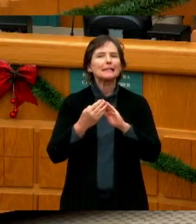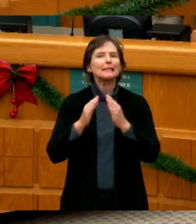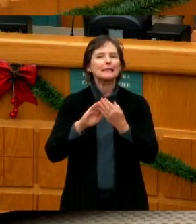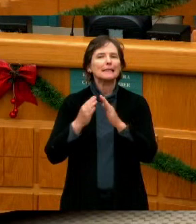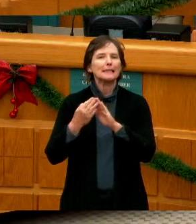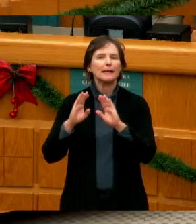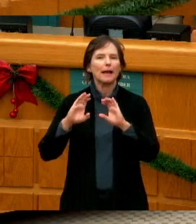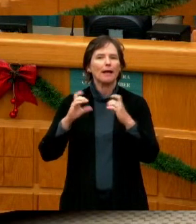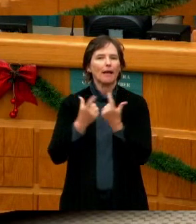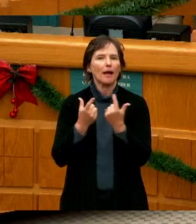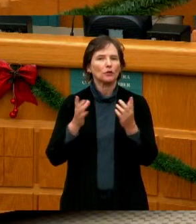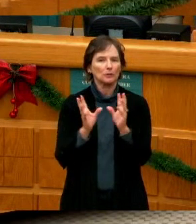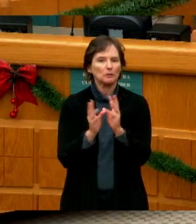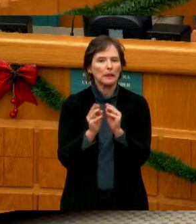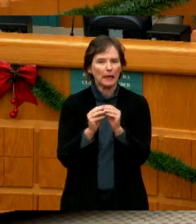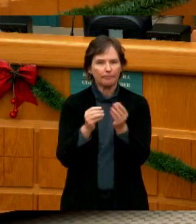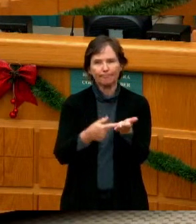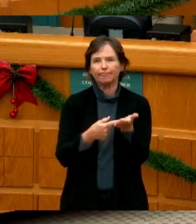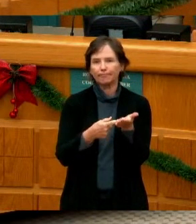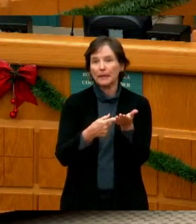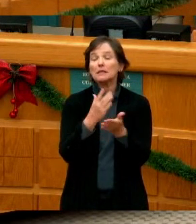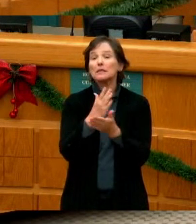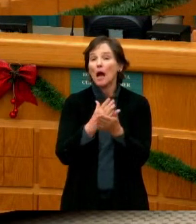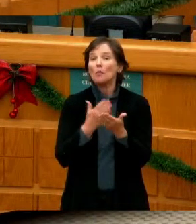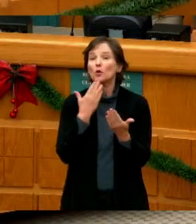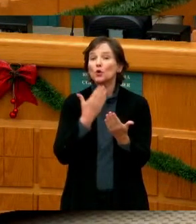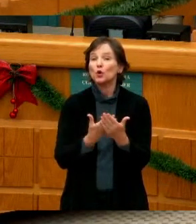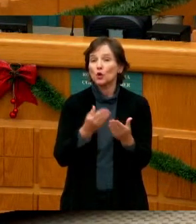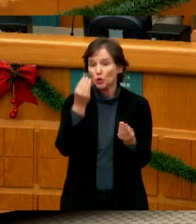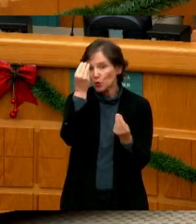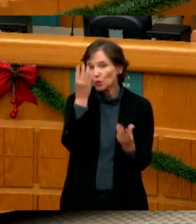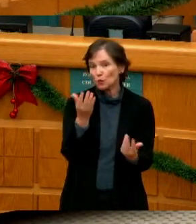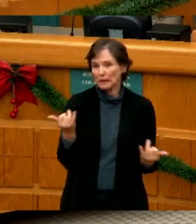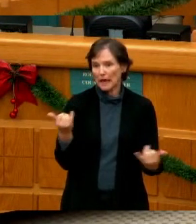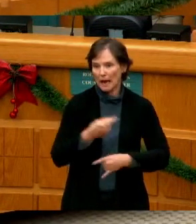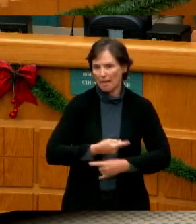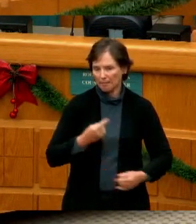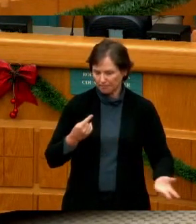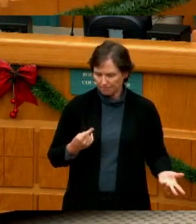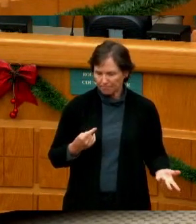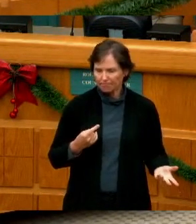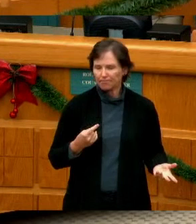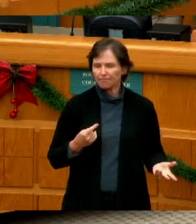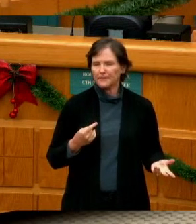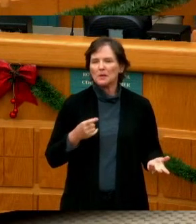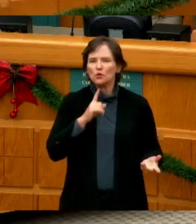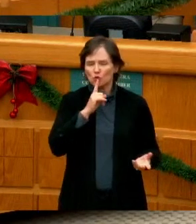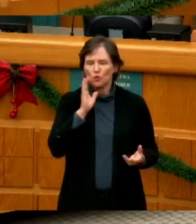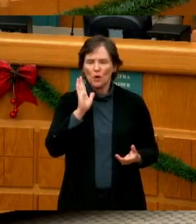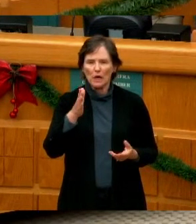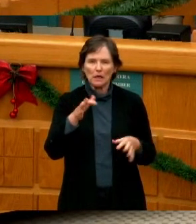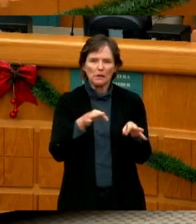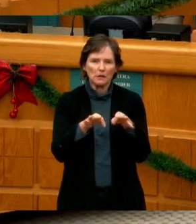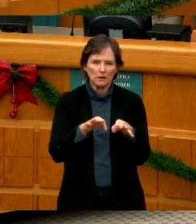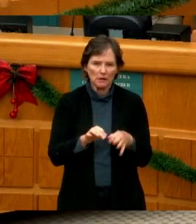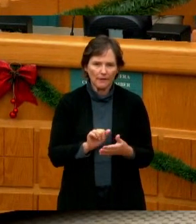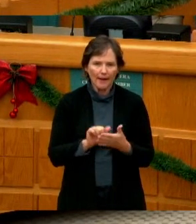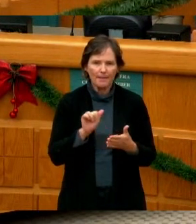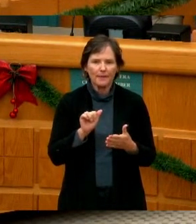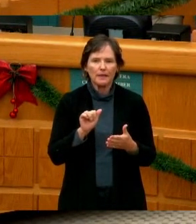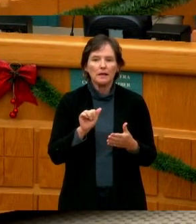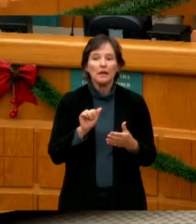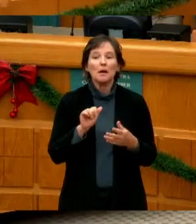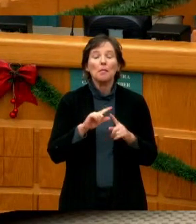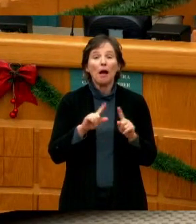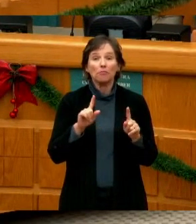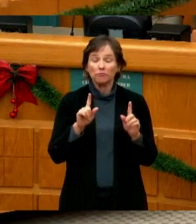meeting. I don't know if she'll go into a lot of detail about that today in addition to what her normal report is going to be, but the bottom line is